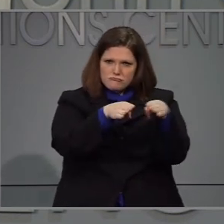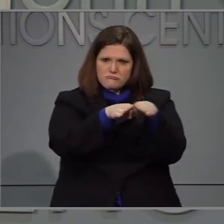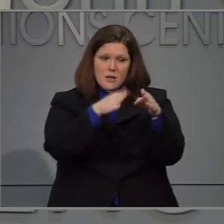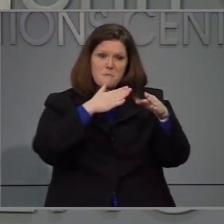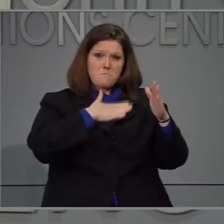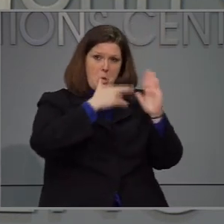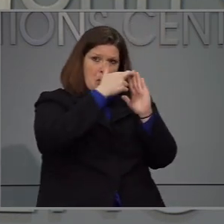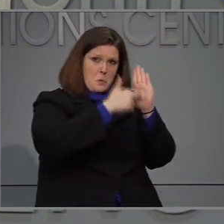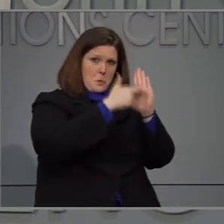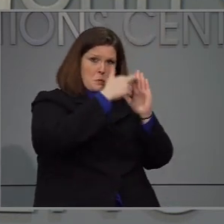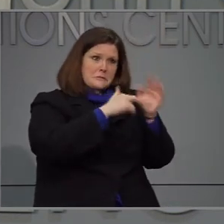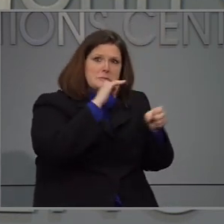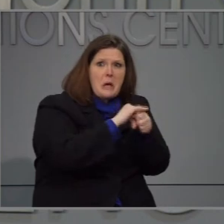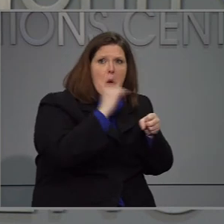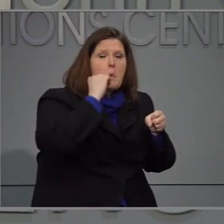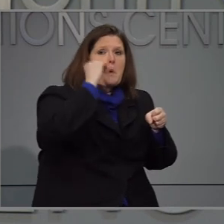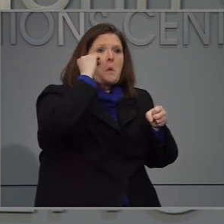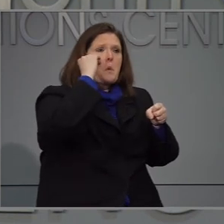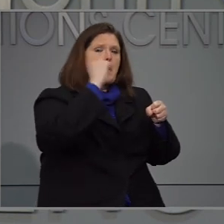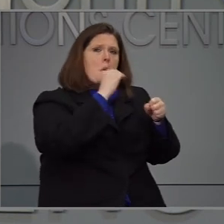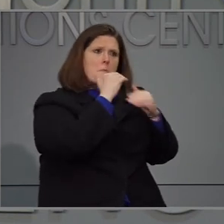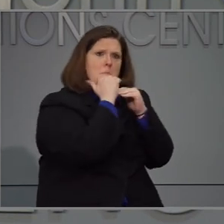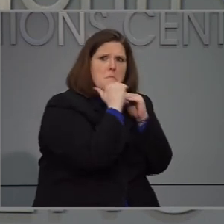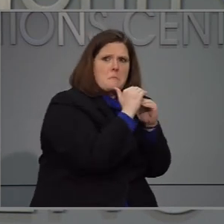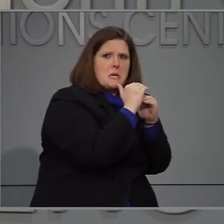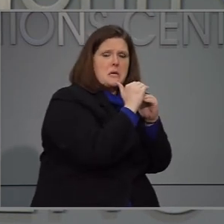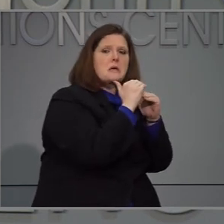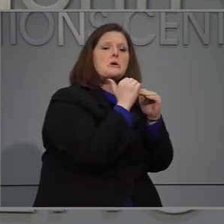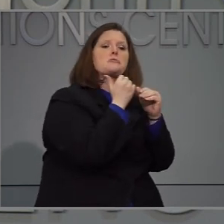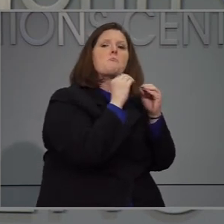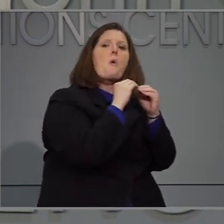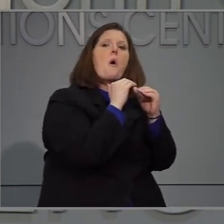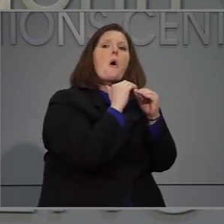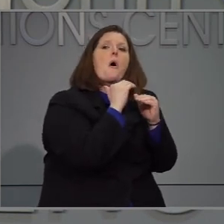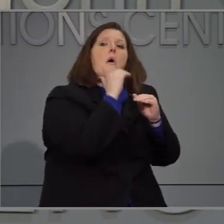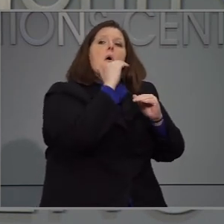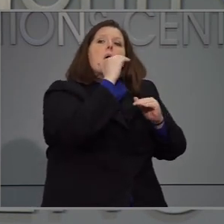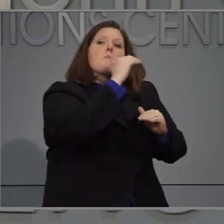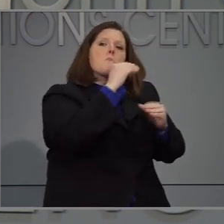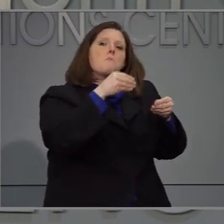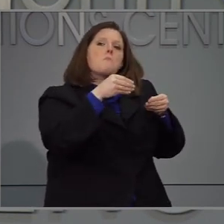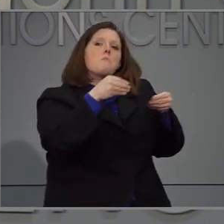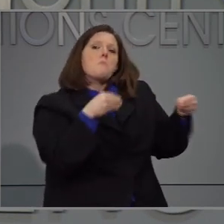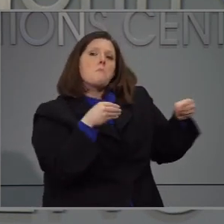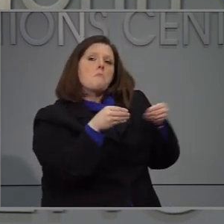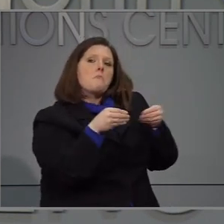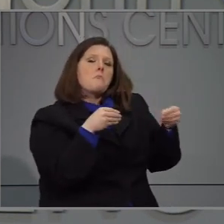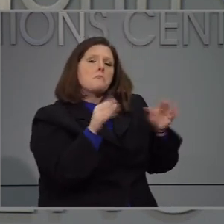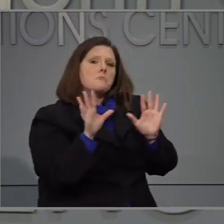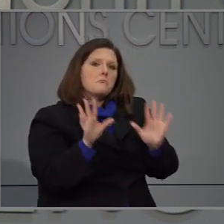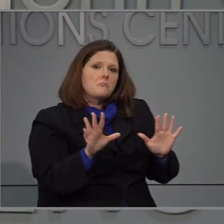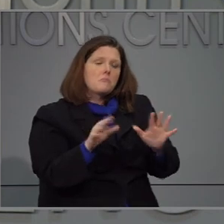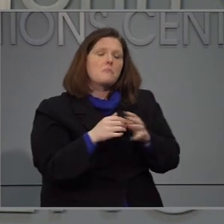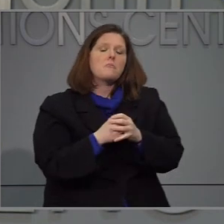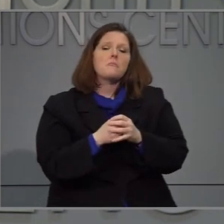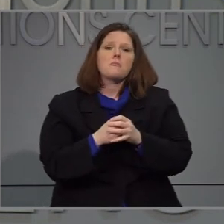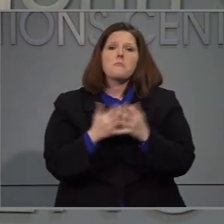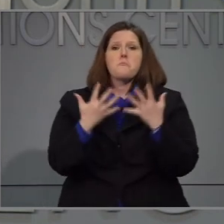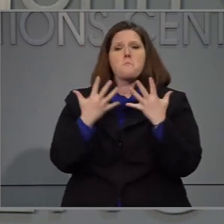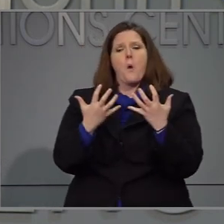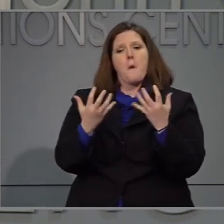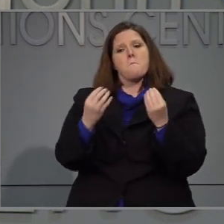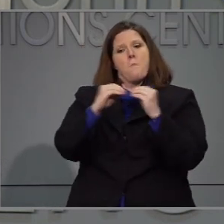the stay-at-home order so people can do more things, and that we could do more to ignite our